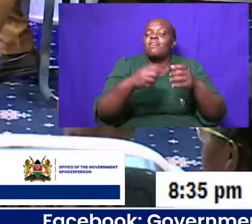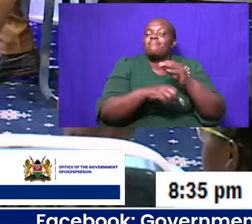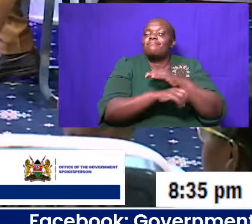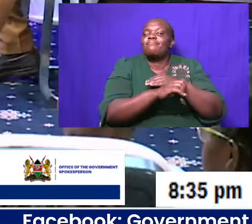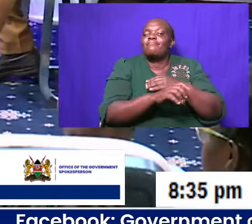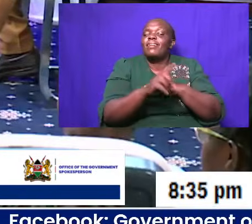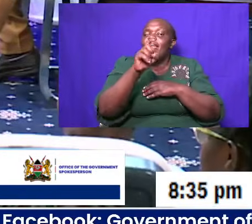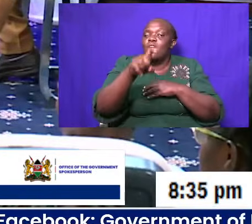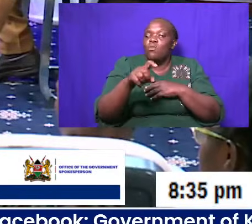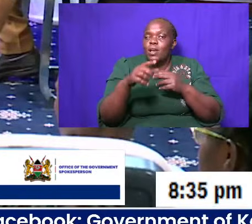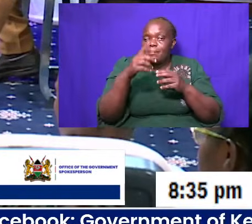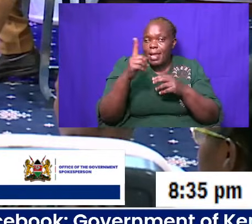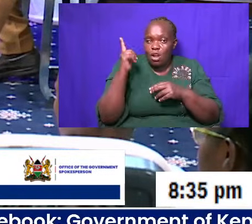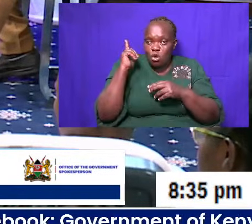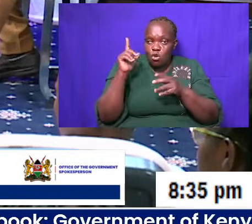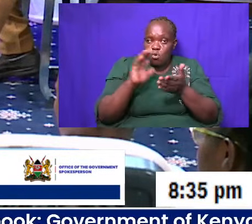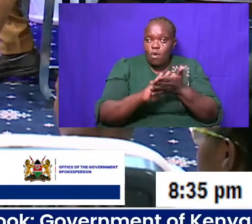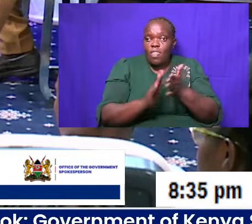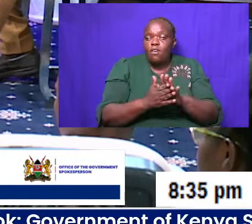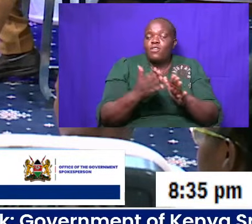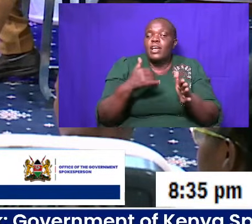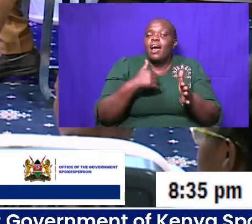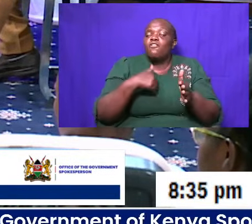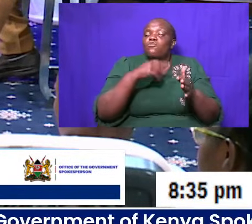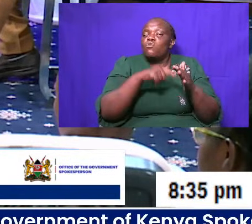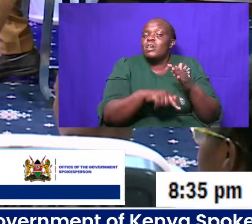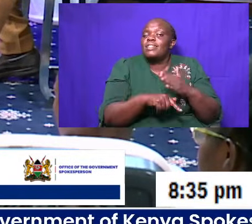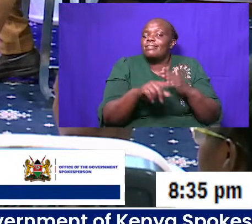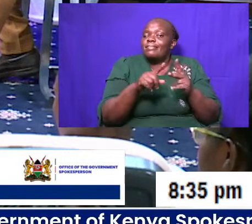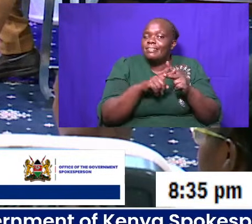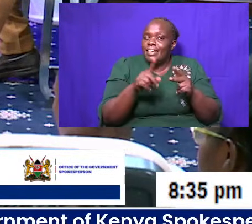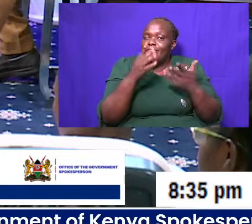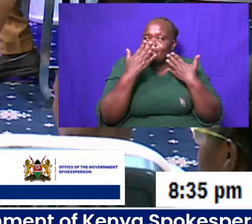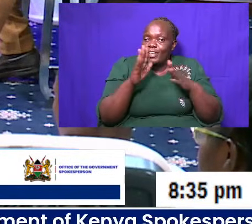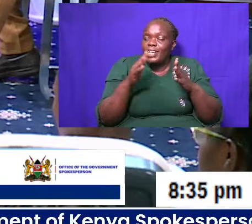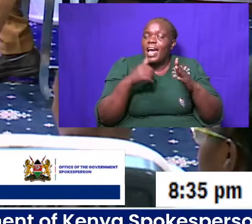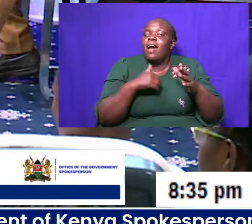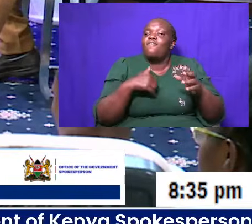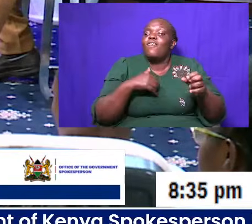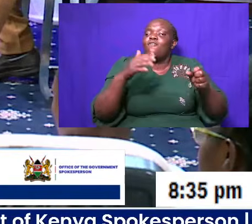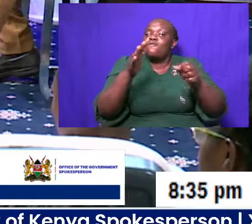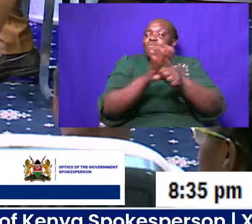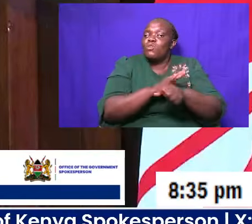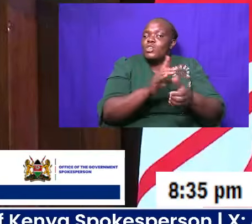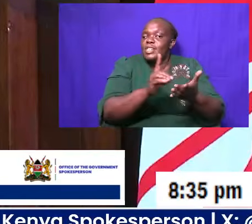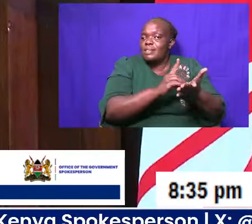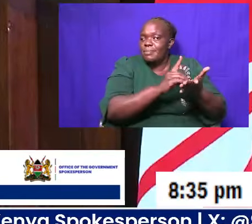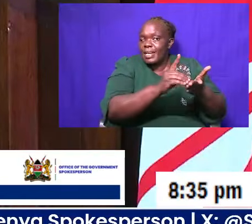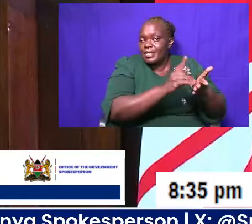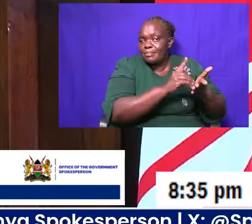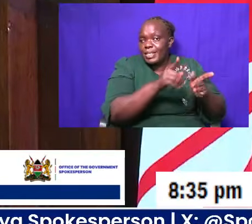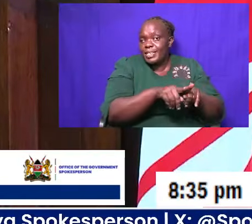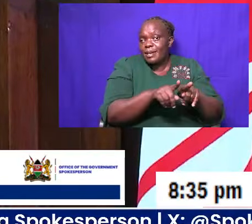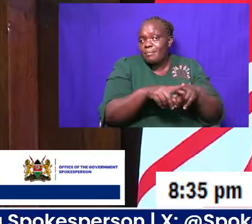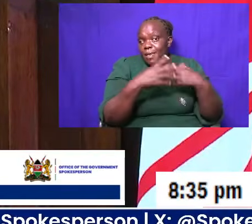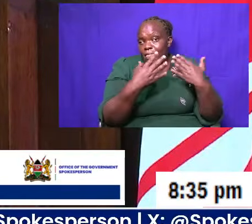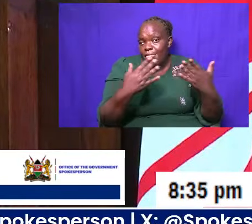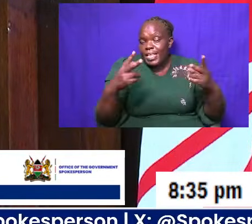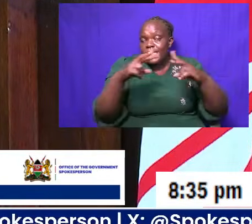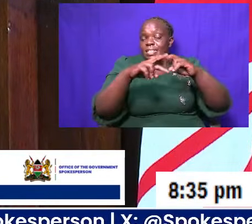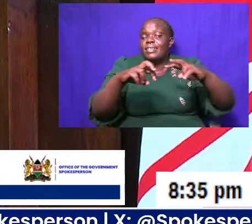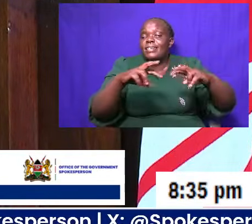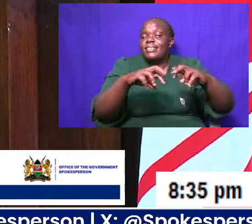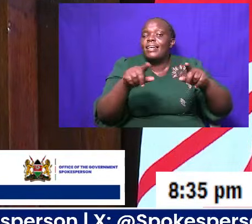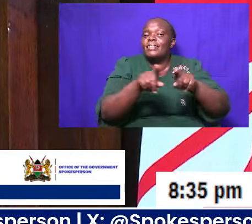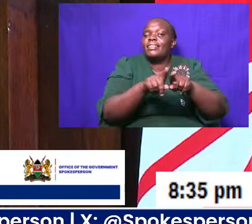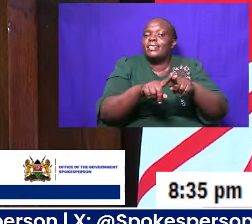by law without actually having evidence. So we have a full department that focuses on matters of research. So here